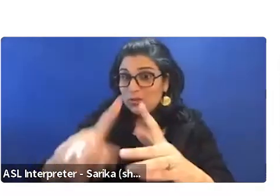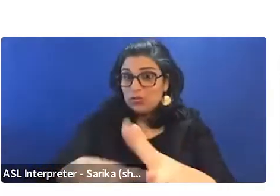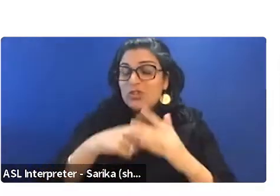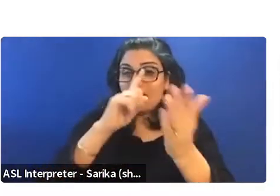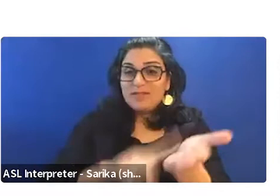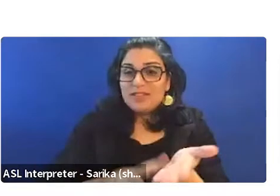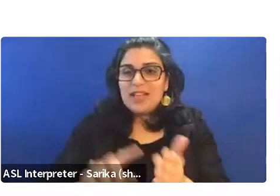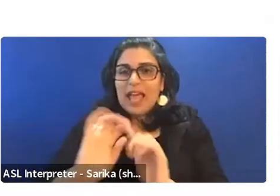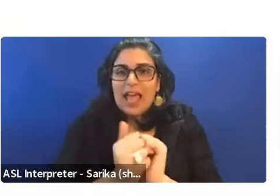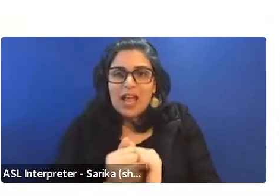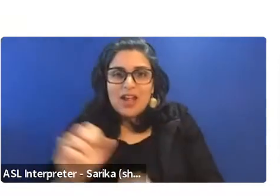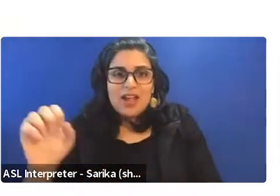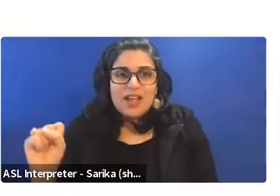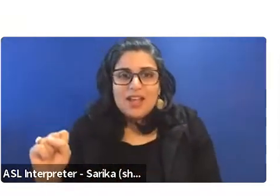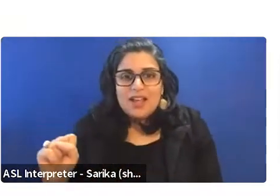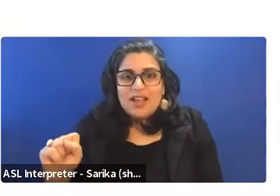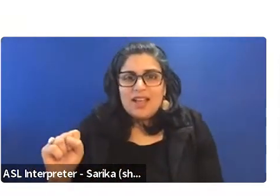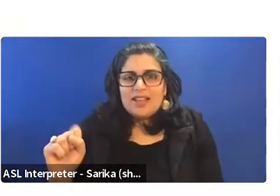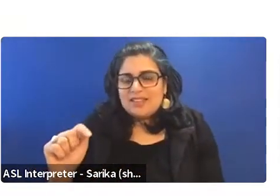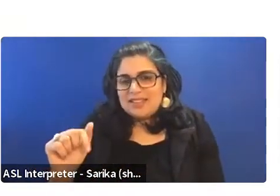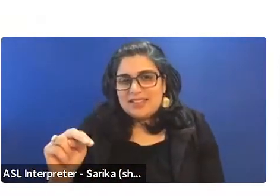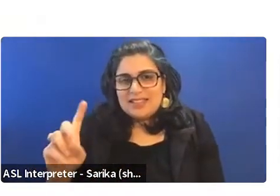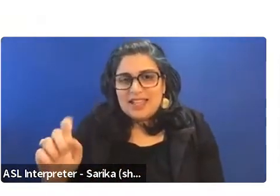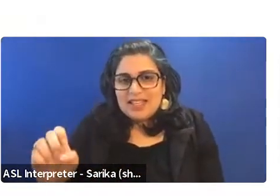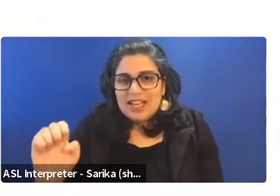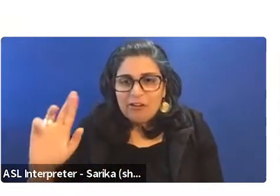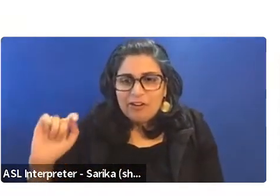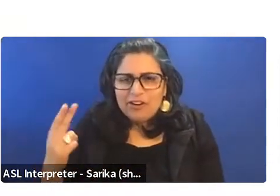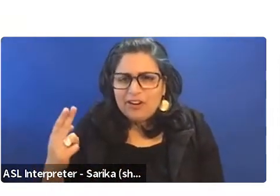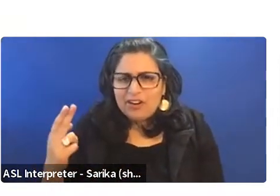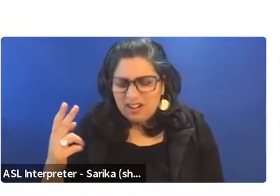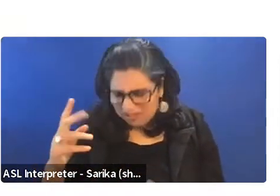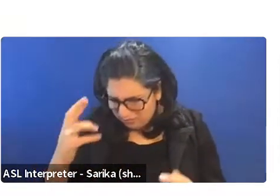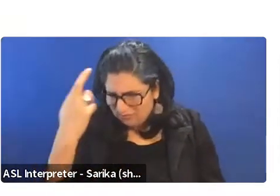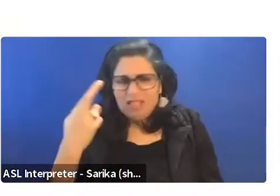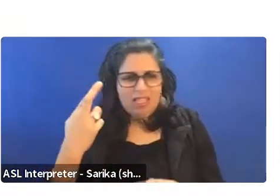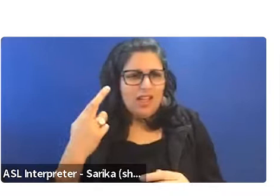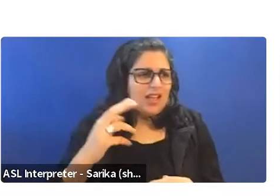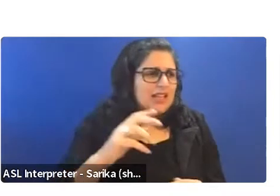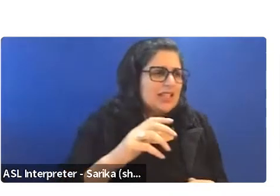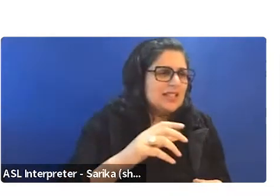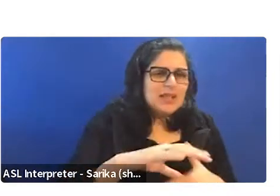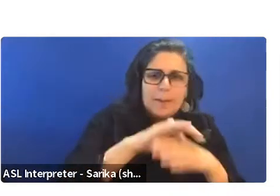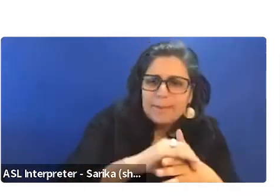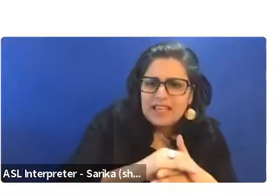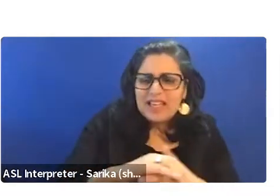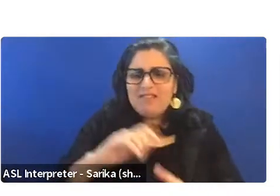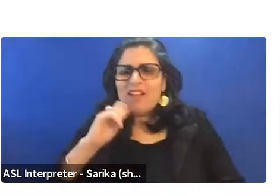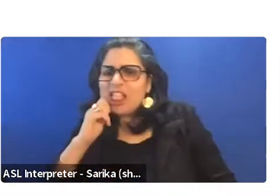Stand manage to really understand this correlation between beef, leather, fashion?